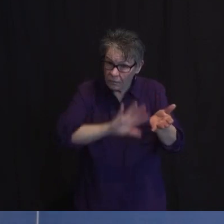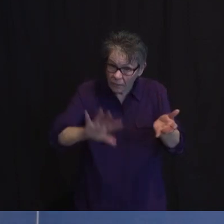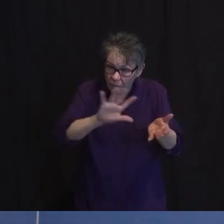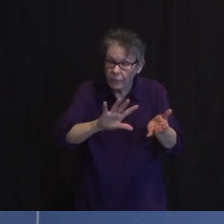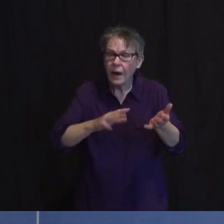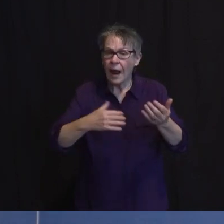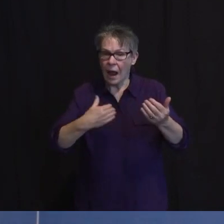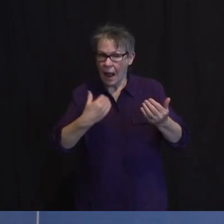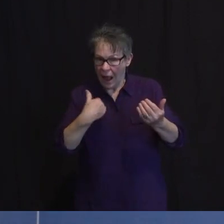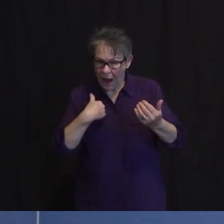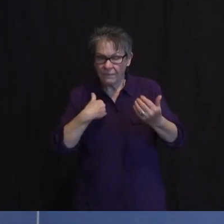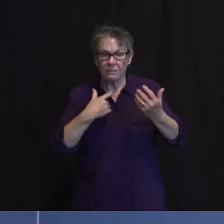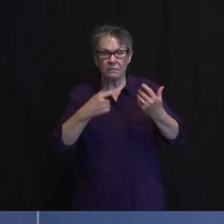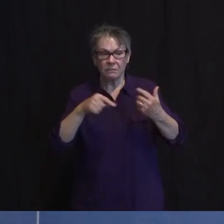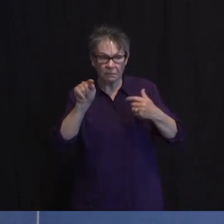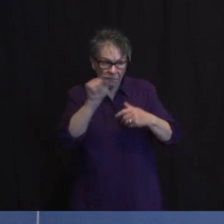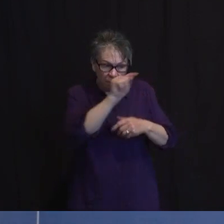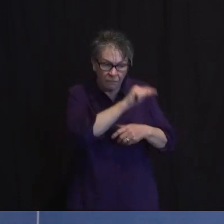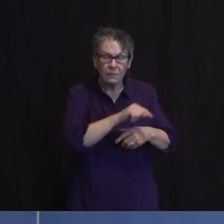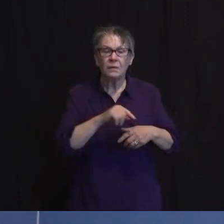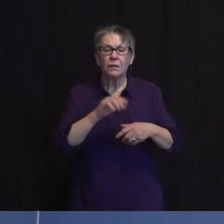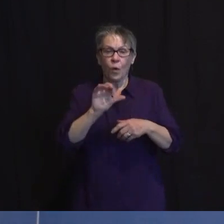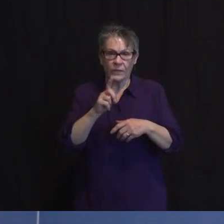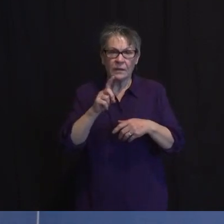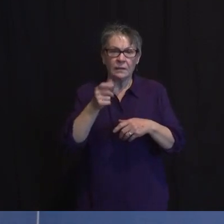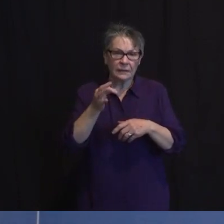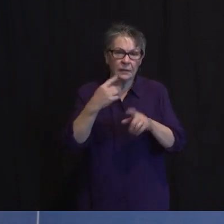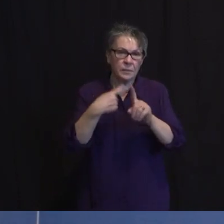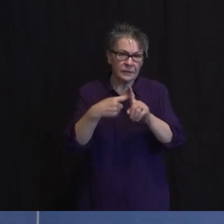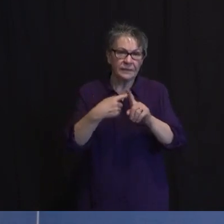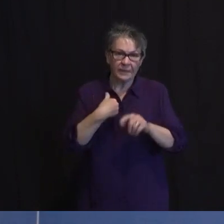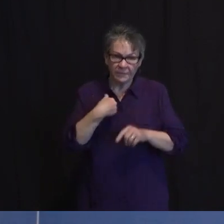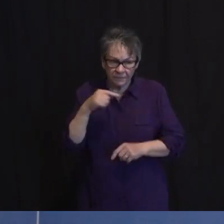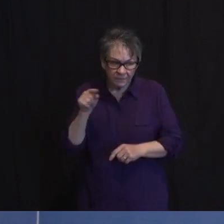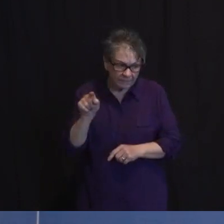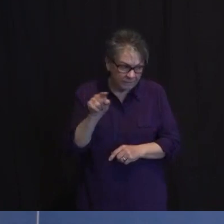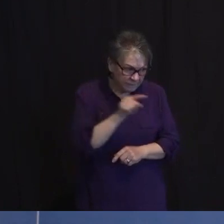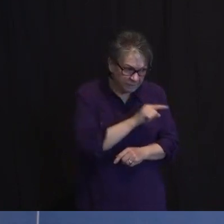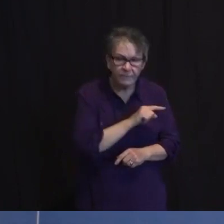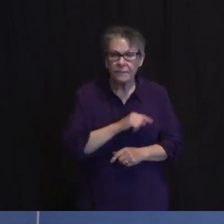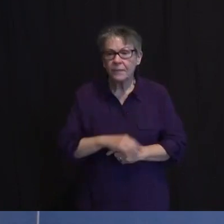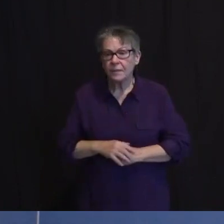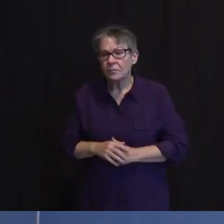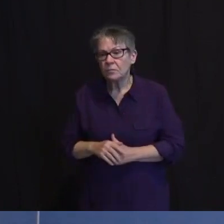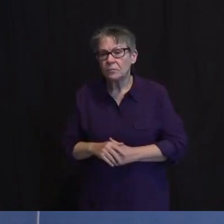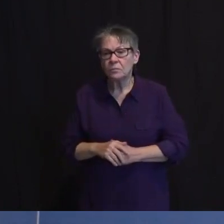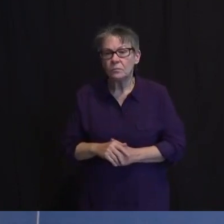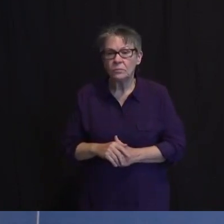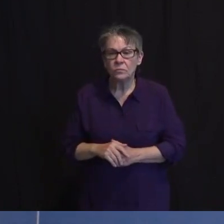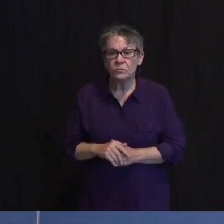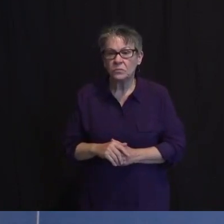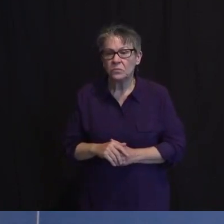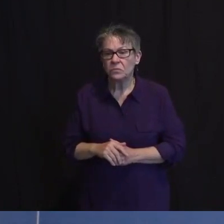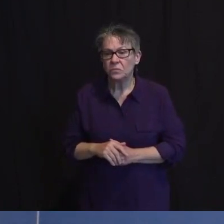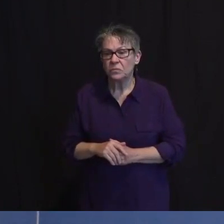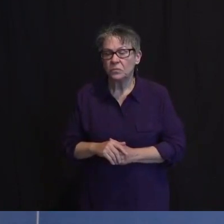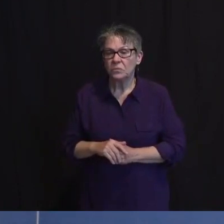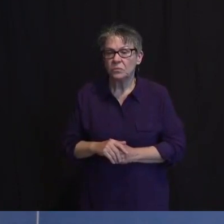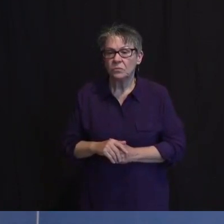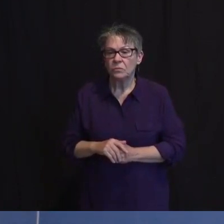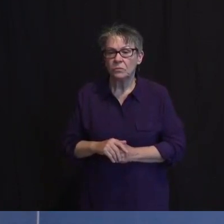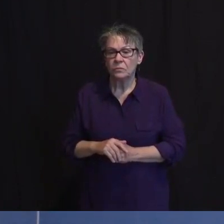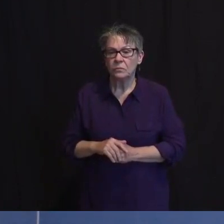facilities. We're making the assumption that COVID-19 is in most, if not all, of our nursing homes